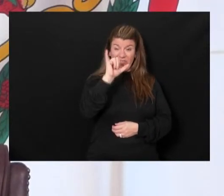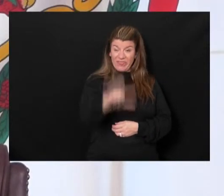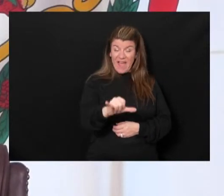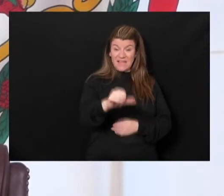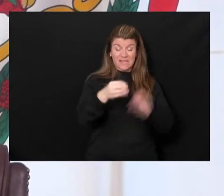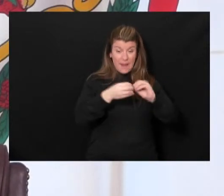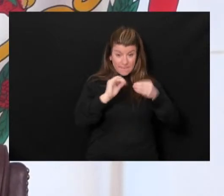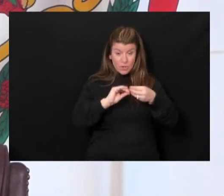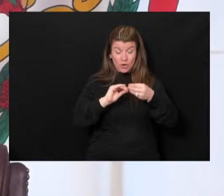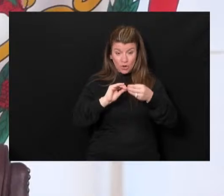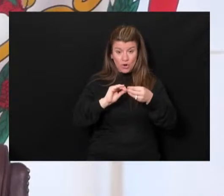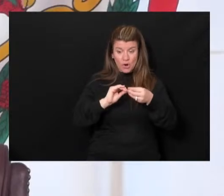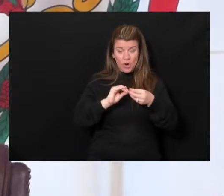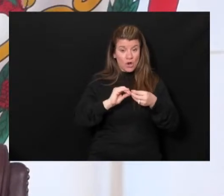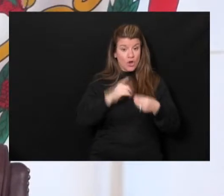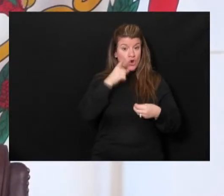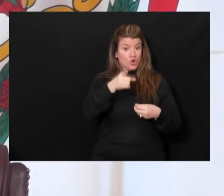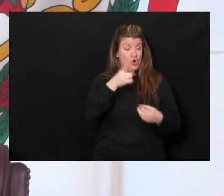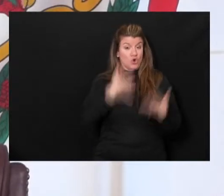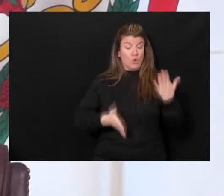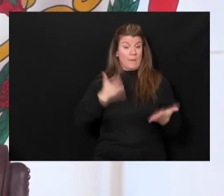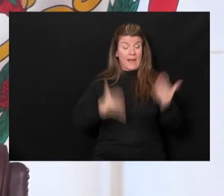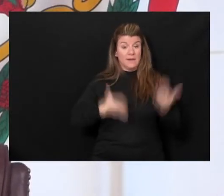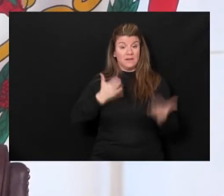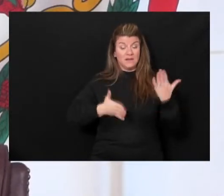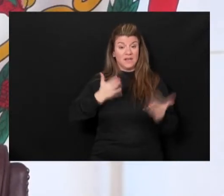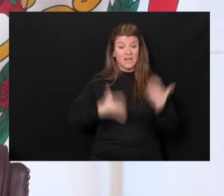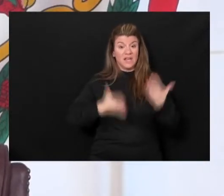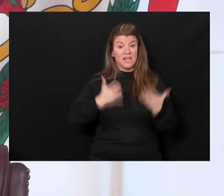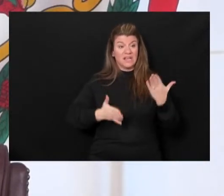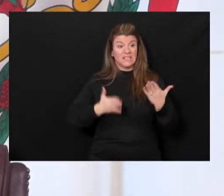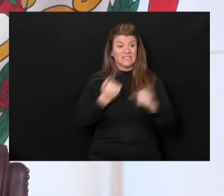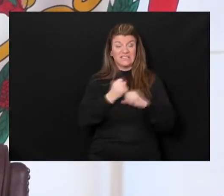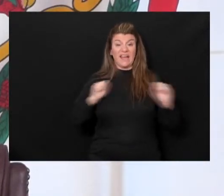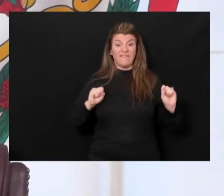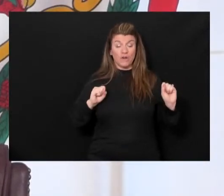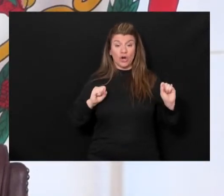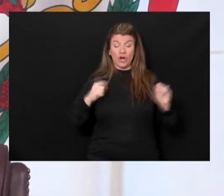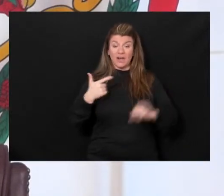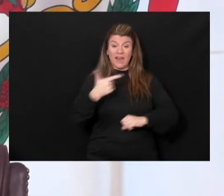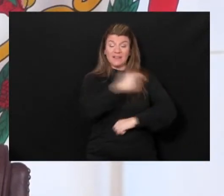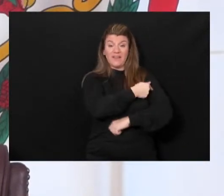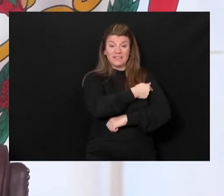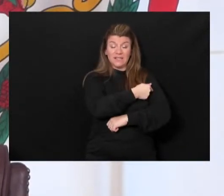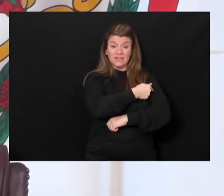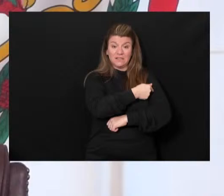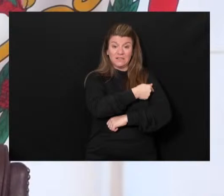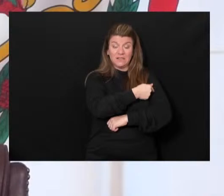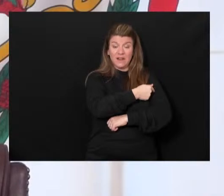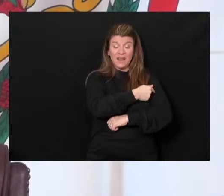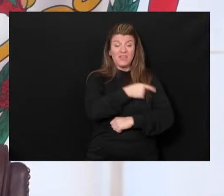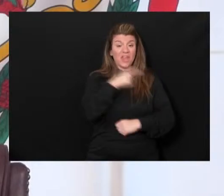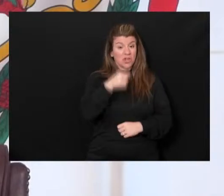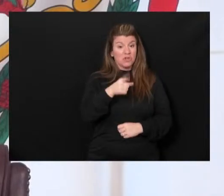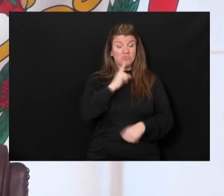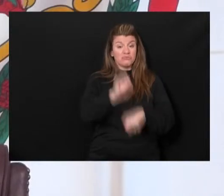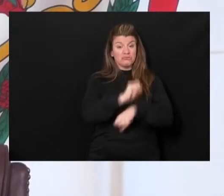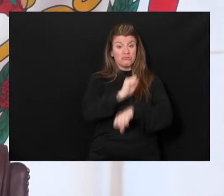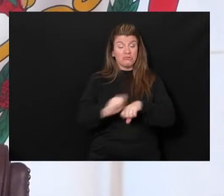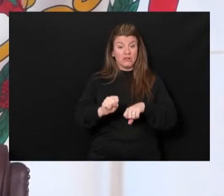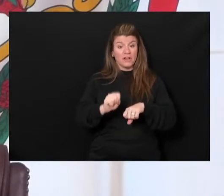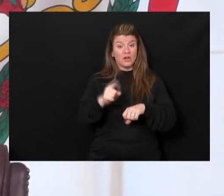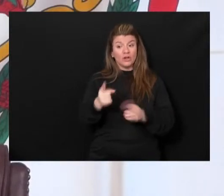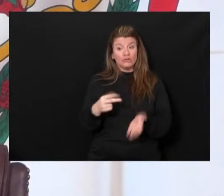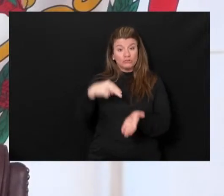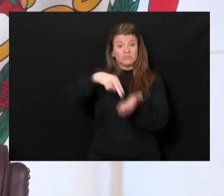that's the number, you may be safer taking the vaccine than you would be to